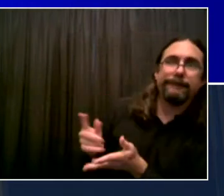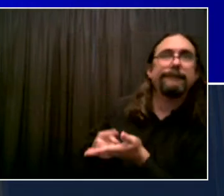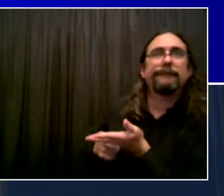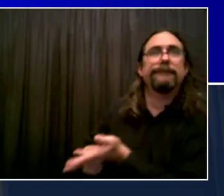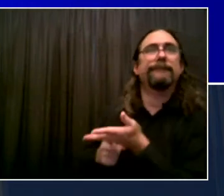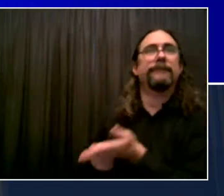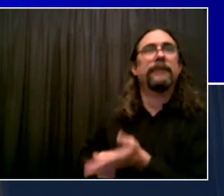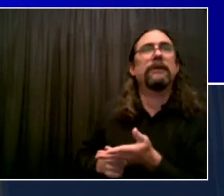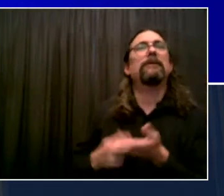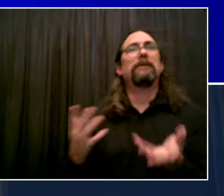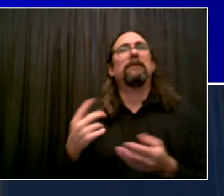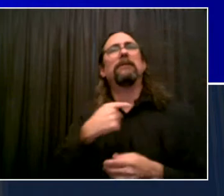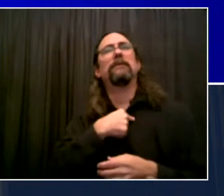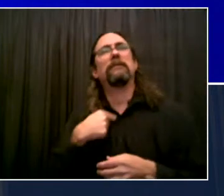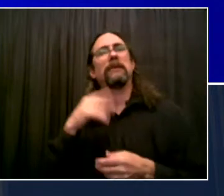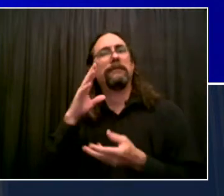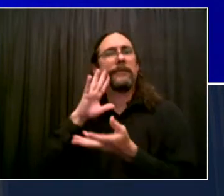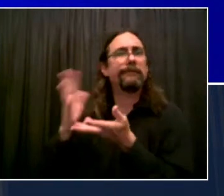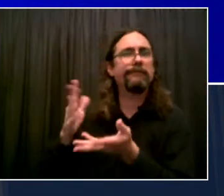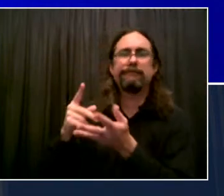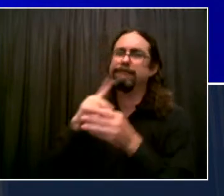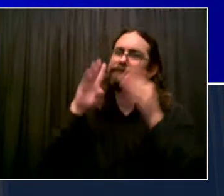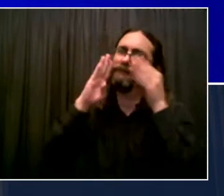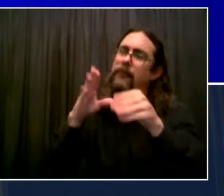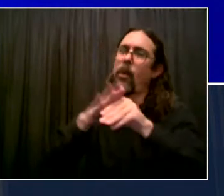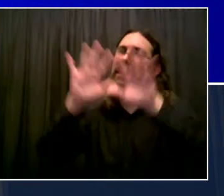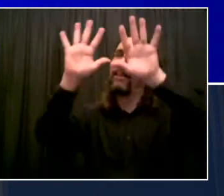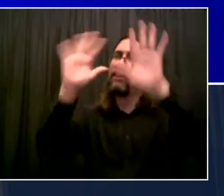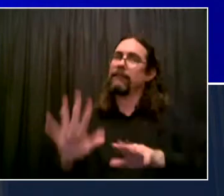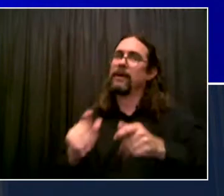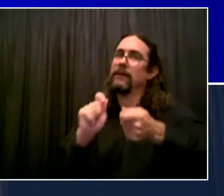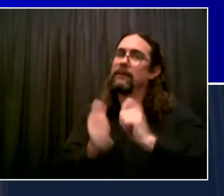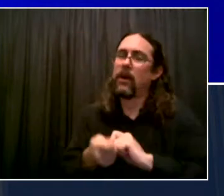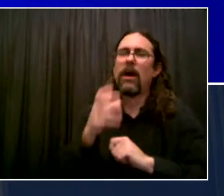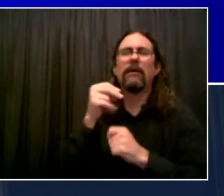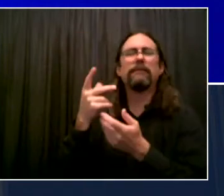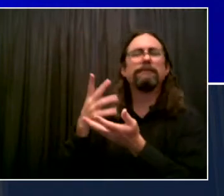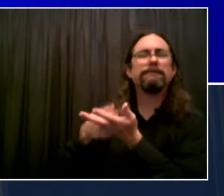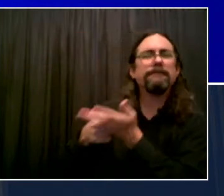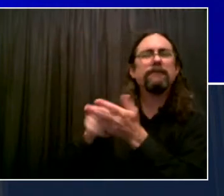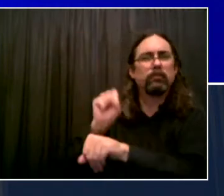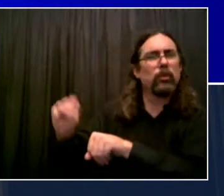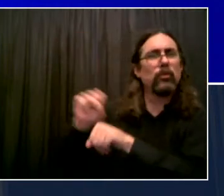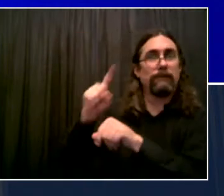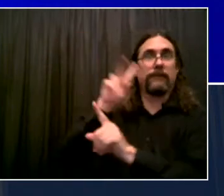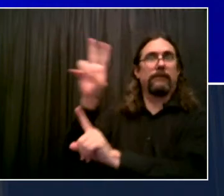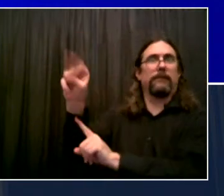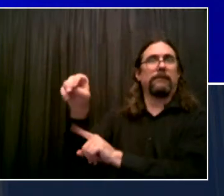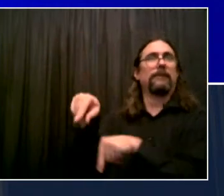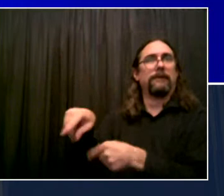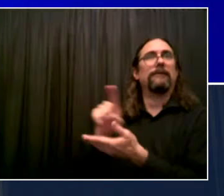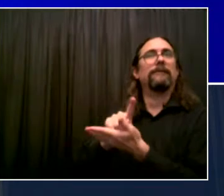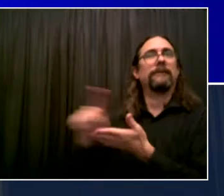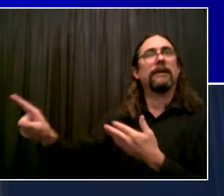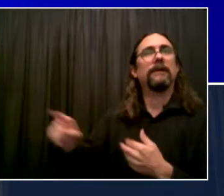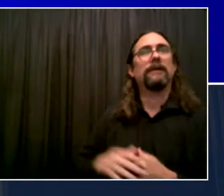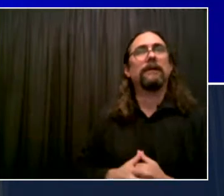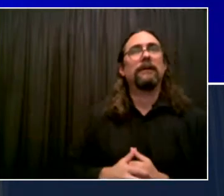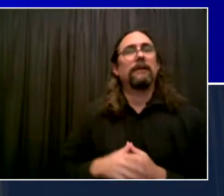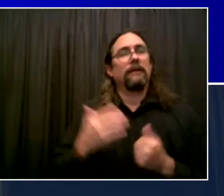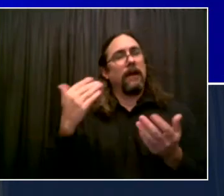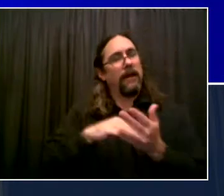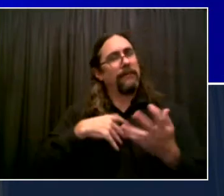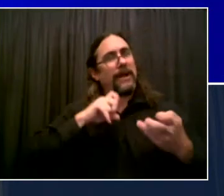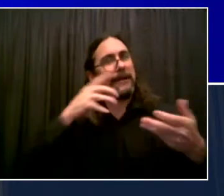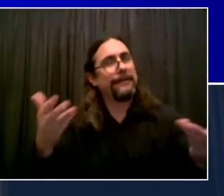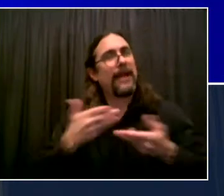levels. So UN General Assembly Week, we welcome the United Nations back full strength. Of course, I want to